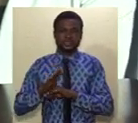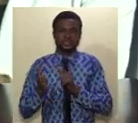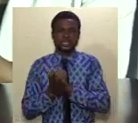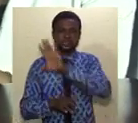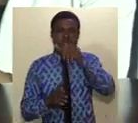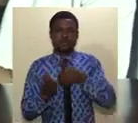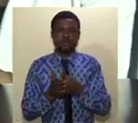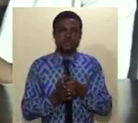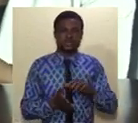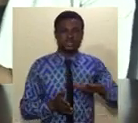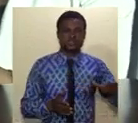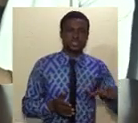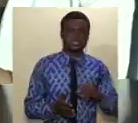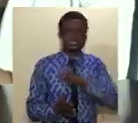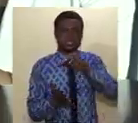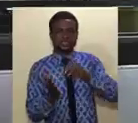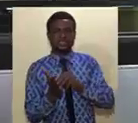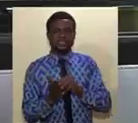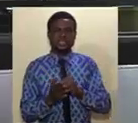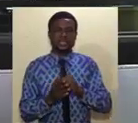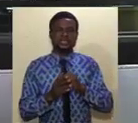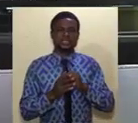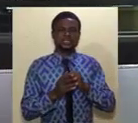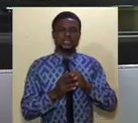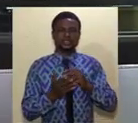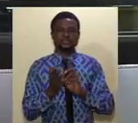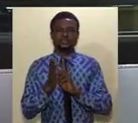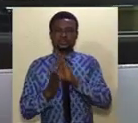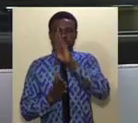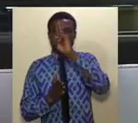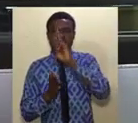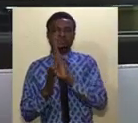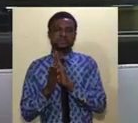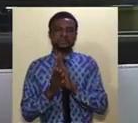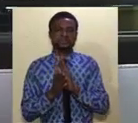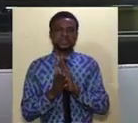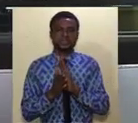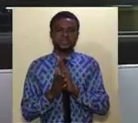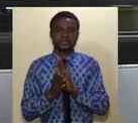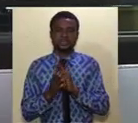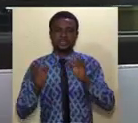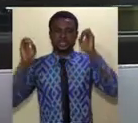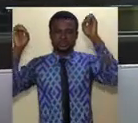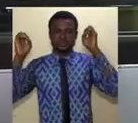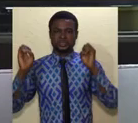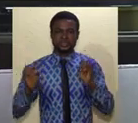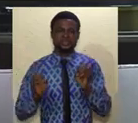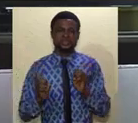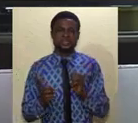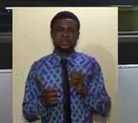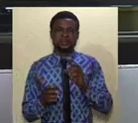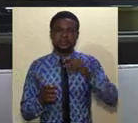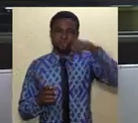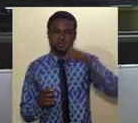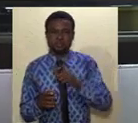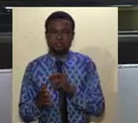all child-centered institutions and all institutions that have dealings with children to report actual or suspected